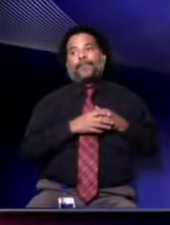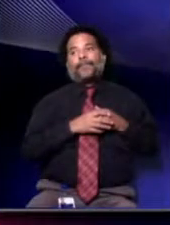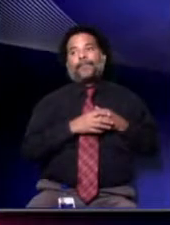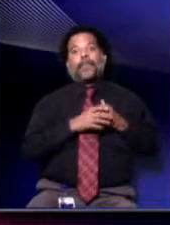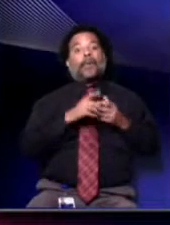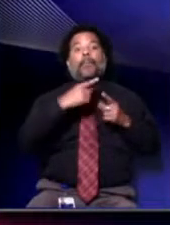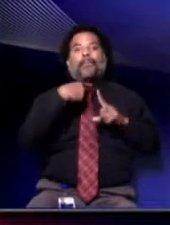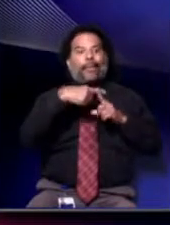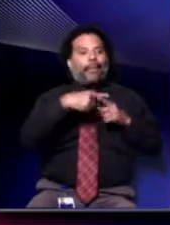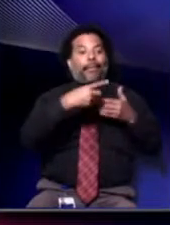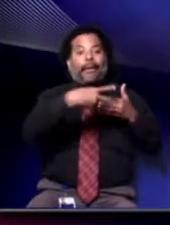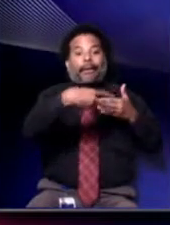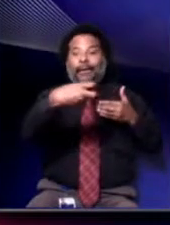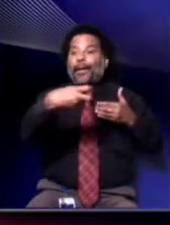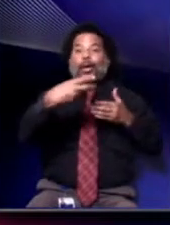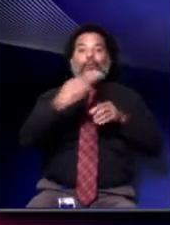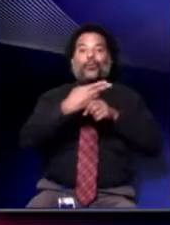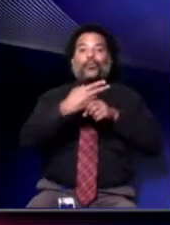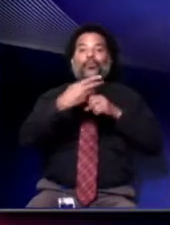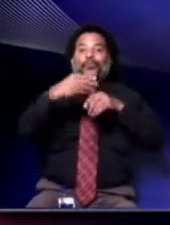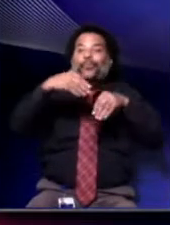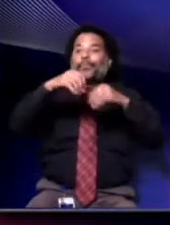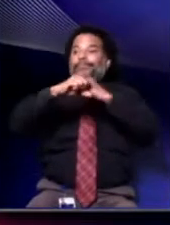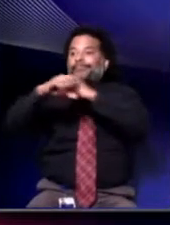used for any marketing purposes at all.